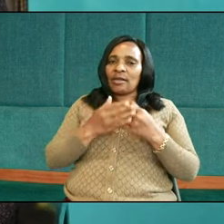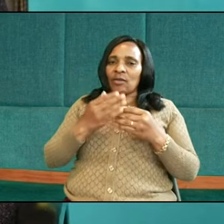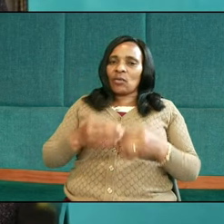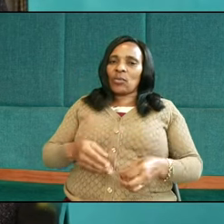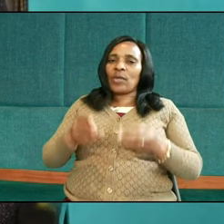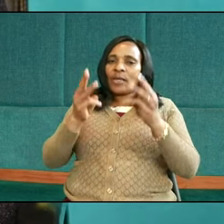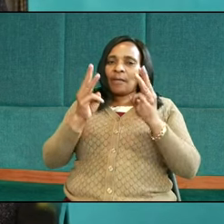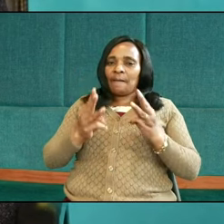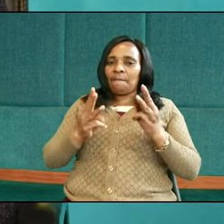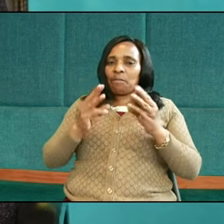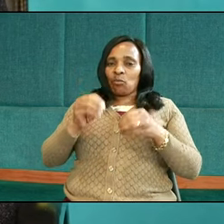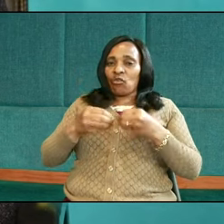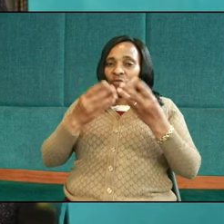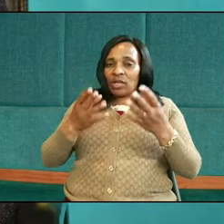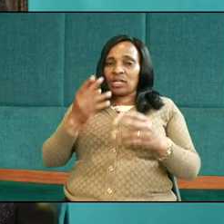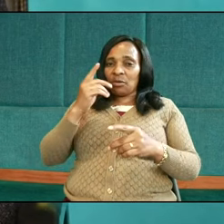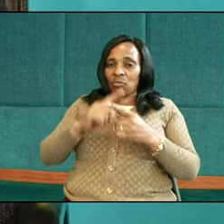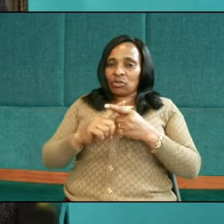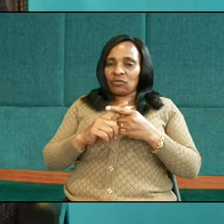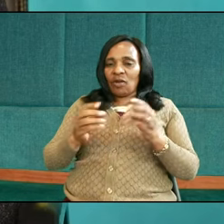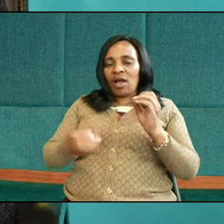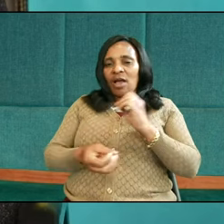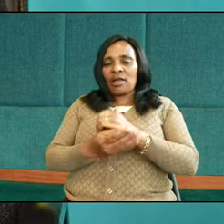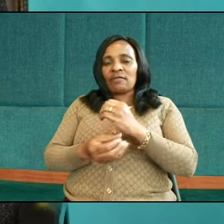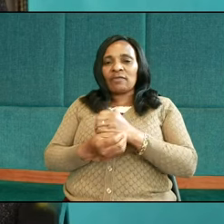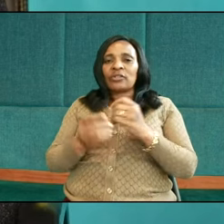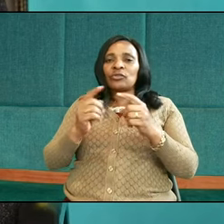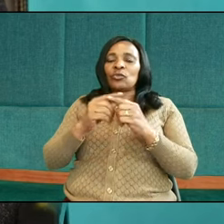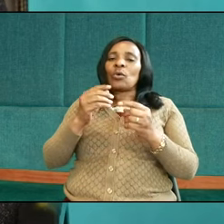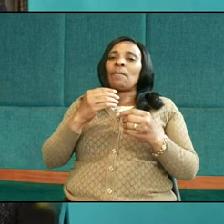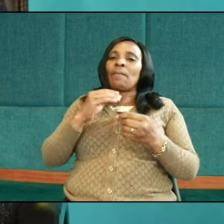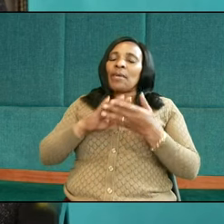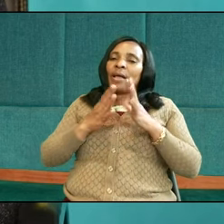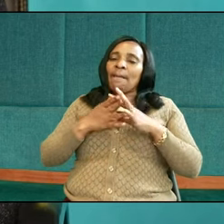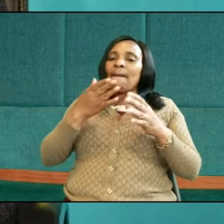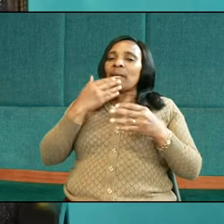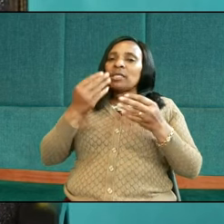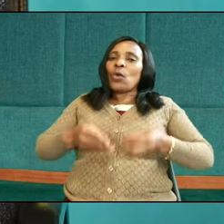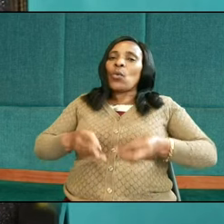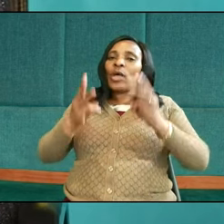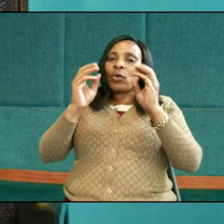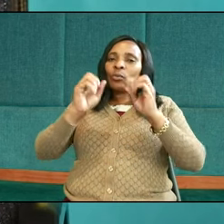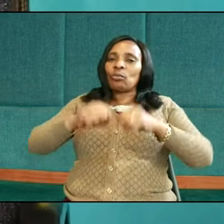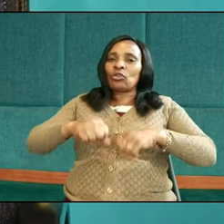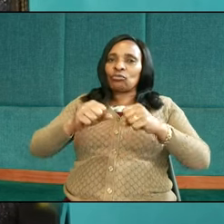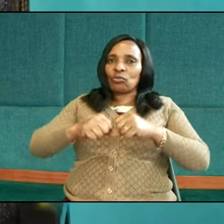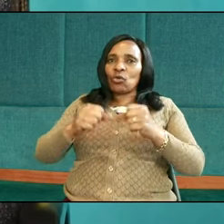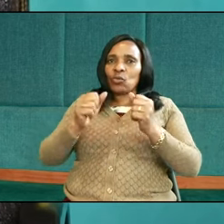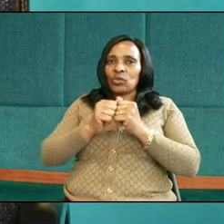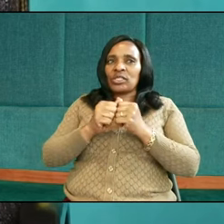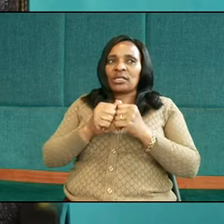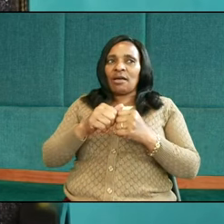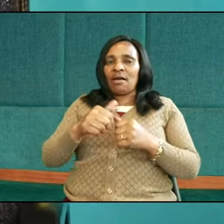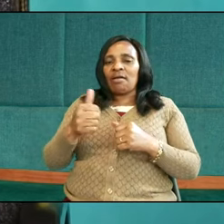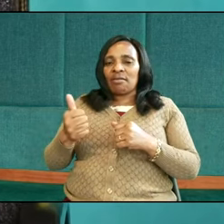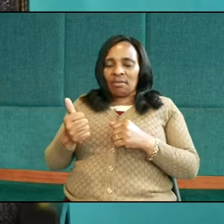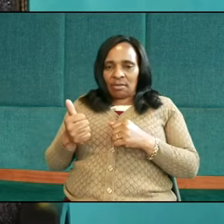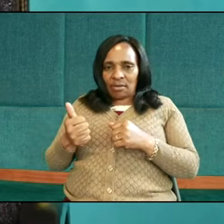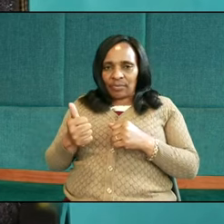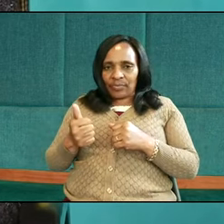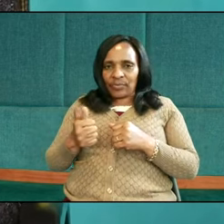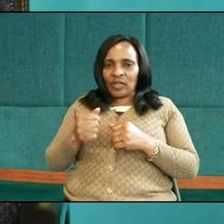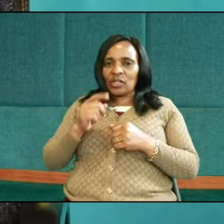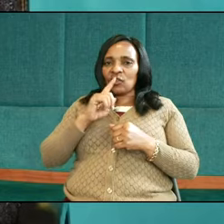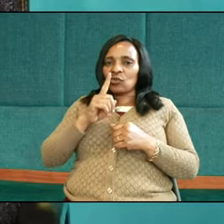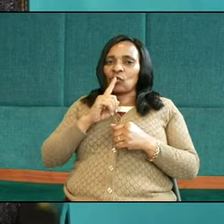way, provide positive advice and point them to a better way that is possible through Jesus. So,